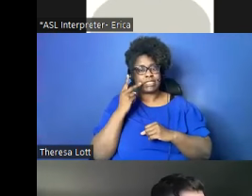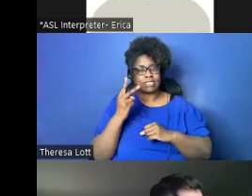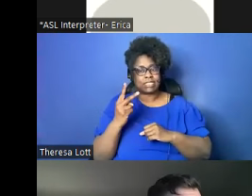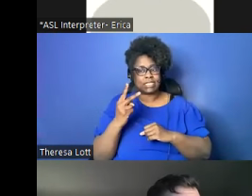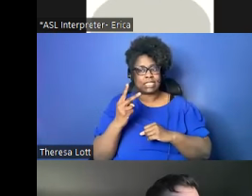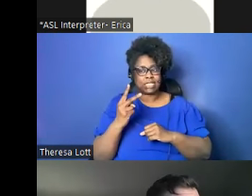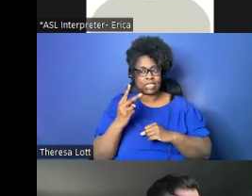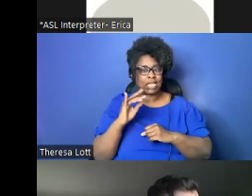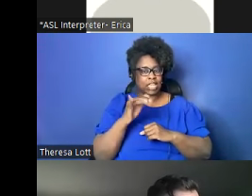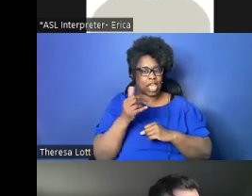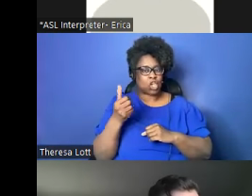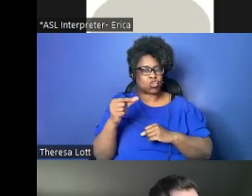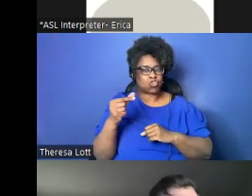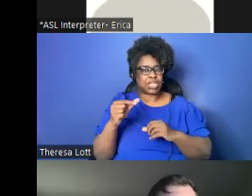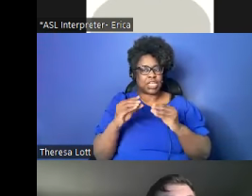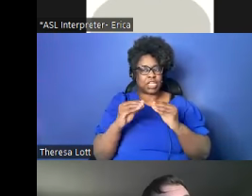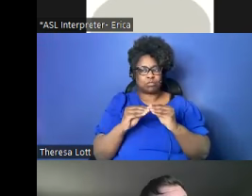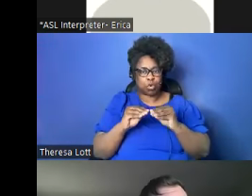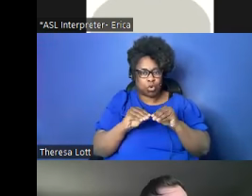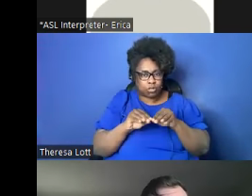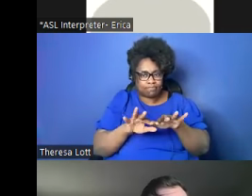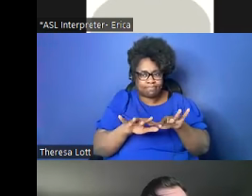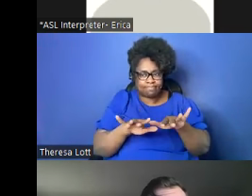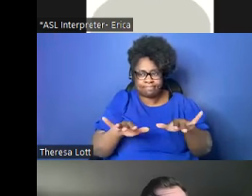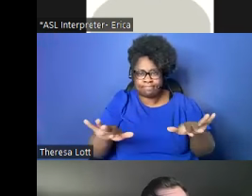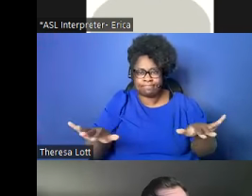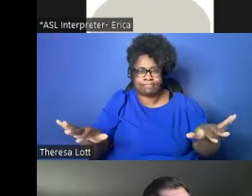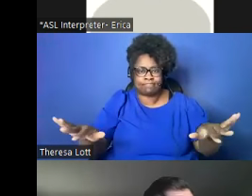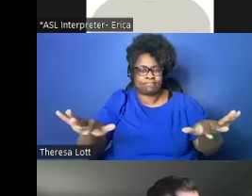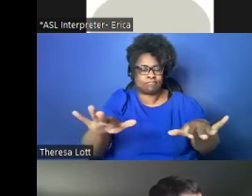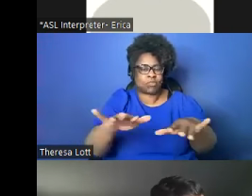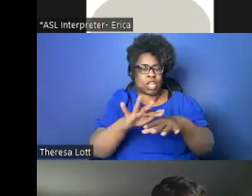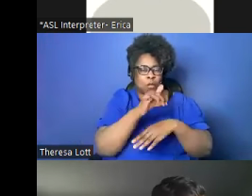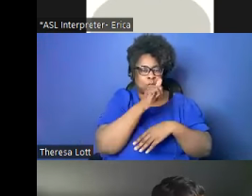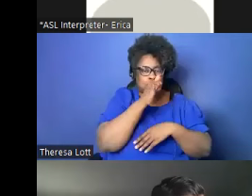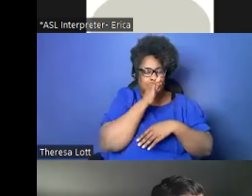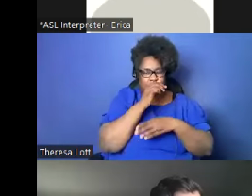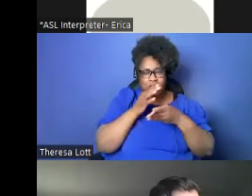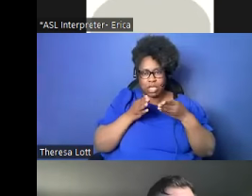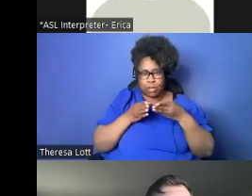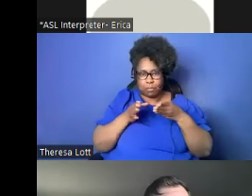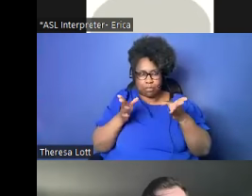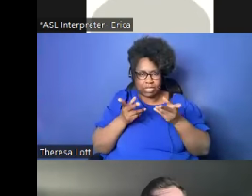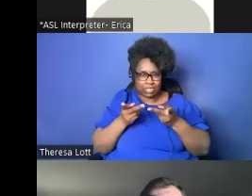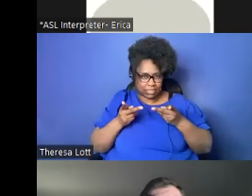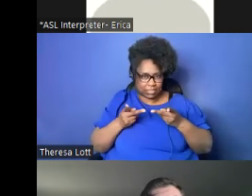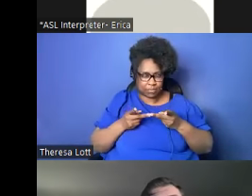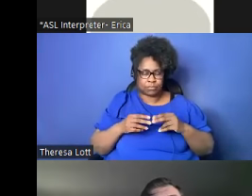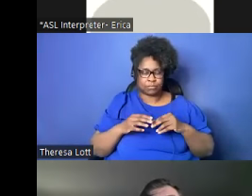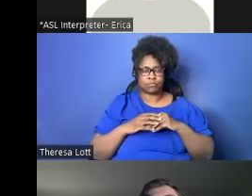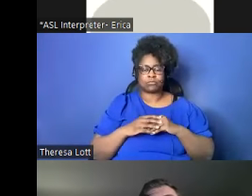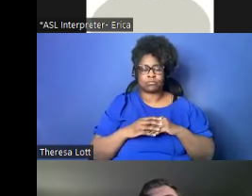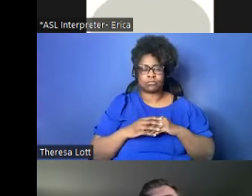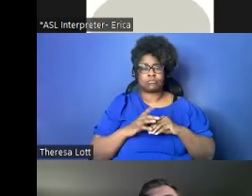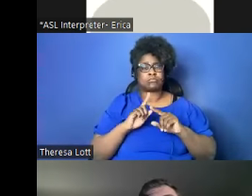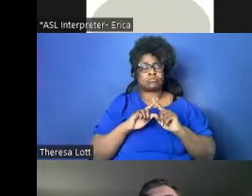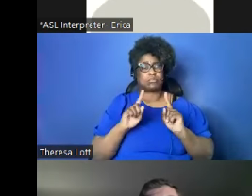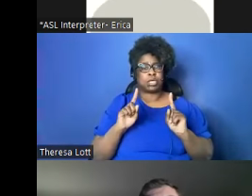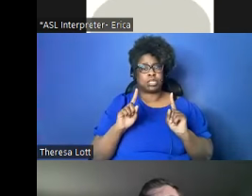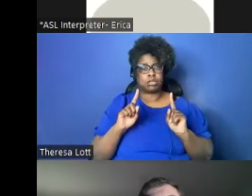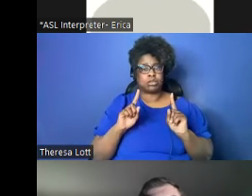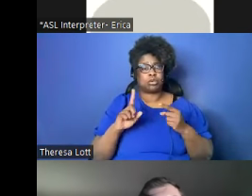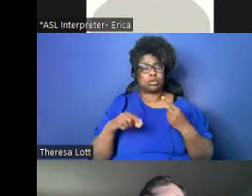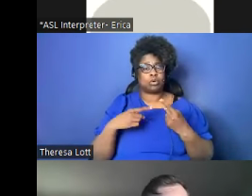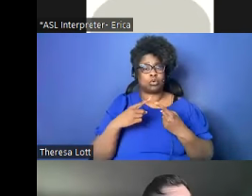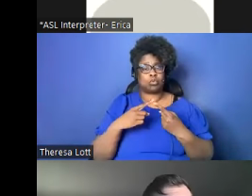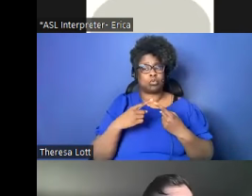pervasiveness of these green infrastructure projects onto these private as well as public sites. However, once we